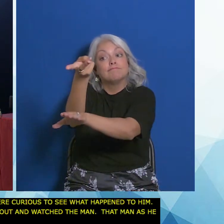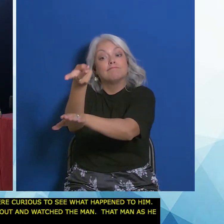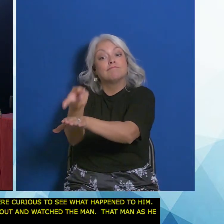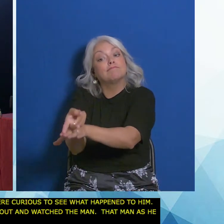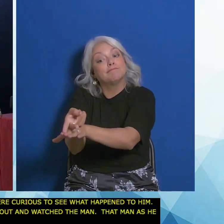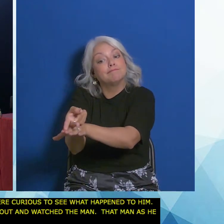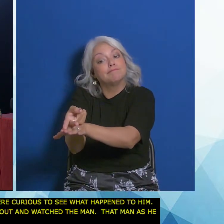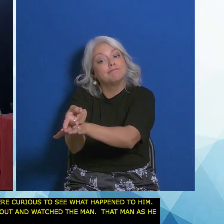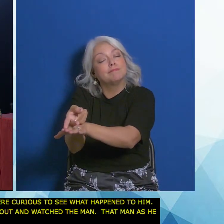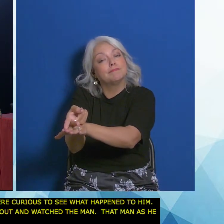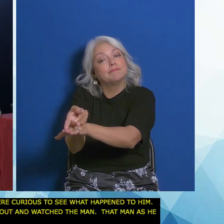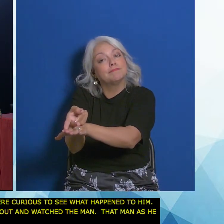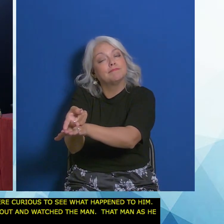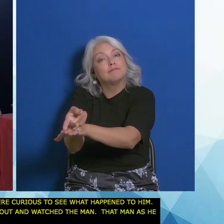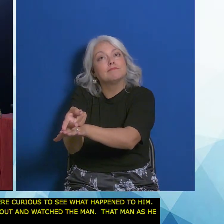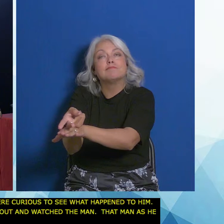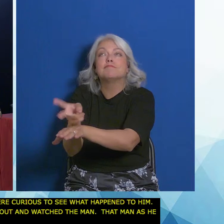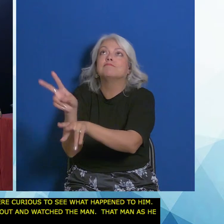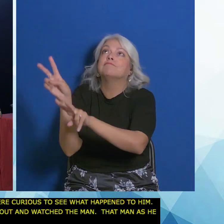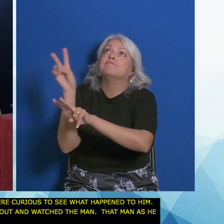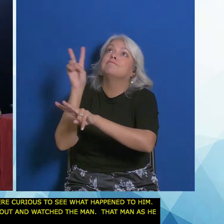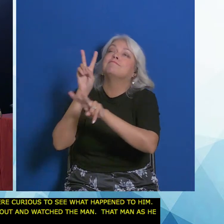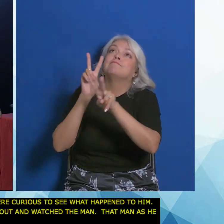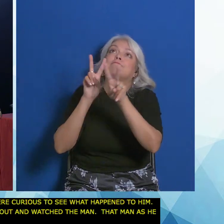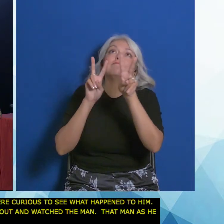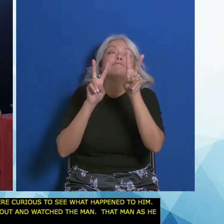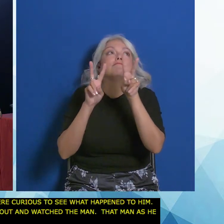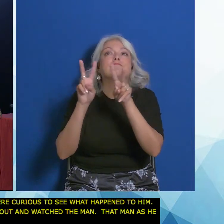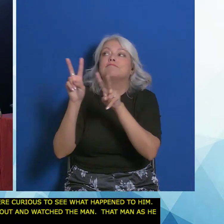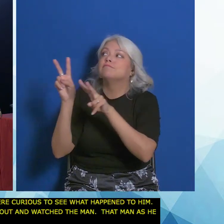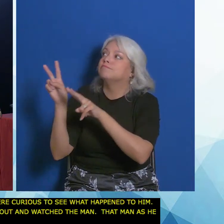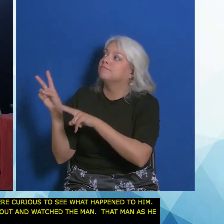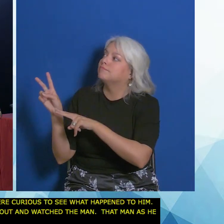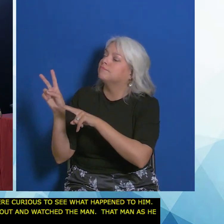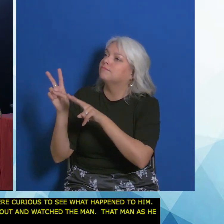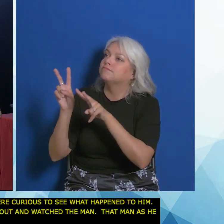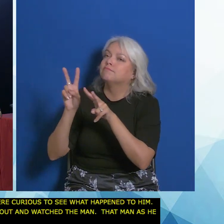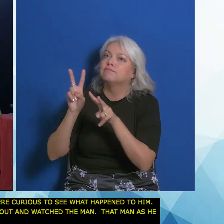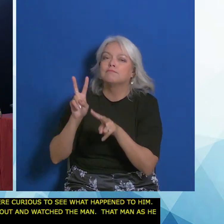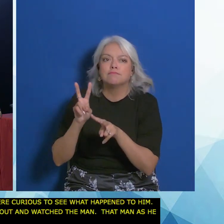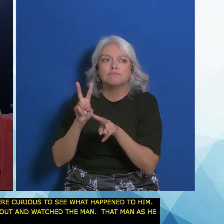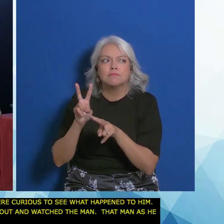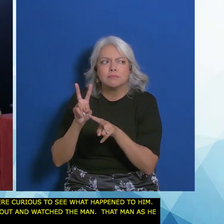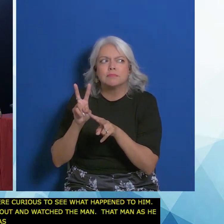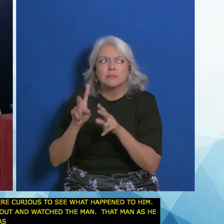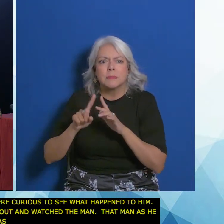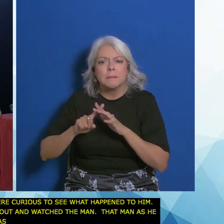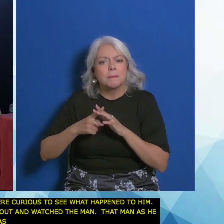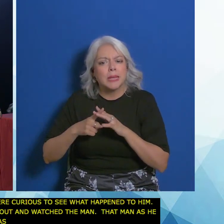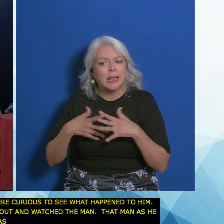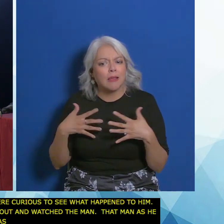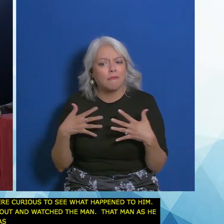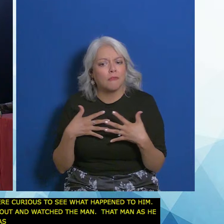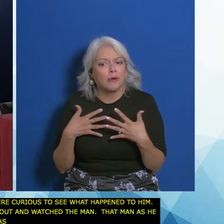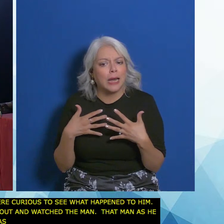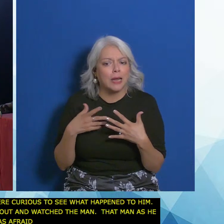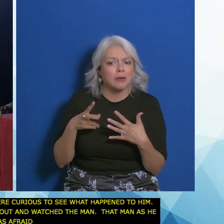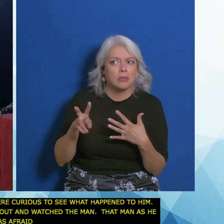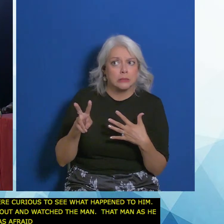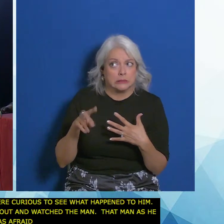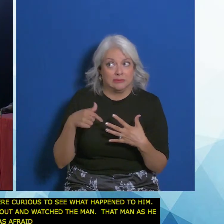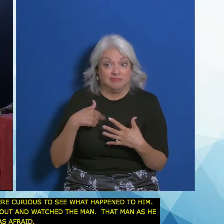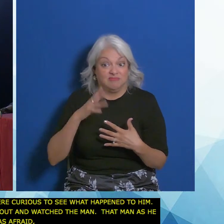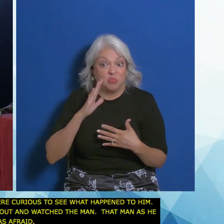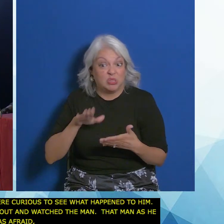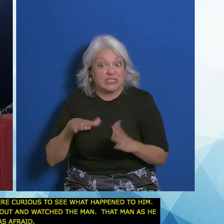ground, and began to look around. He was afraid. He thought he was going to die